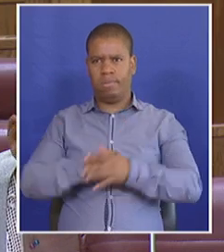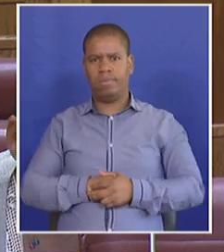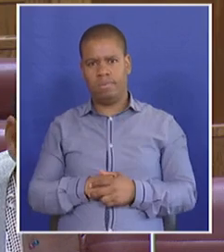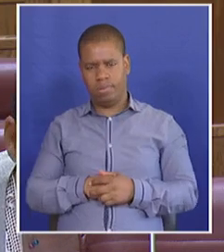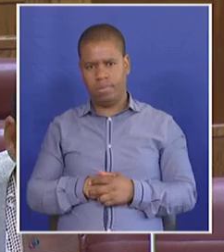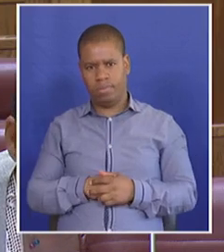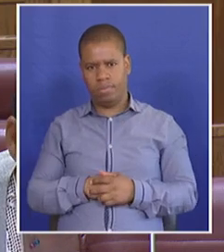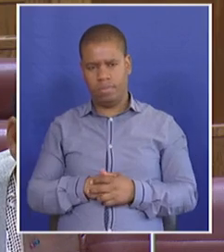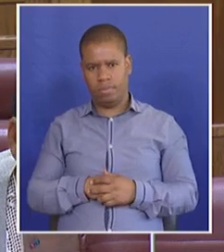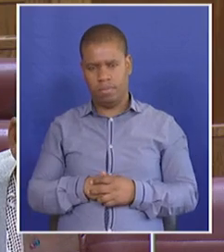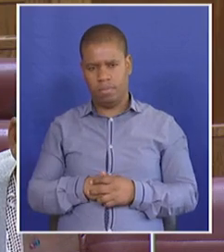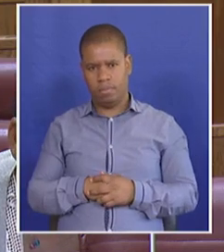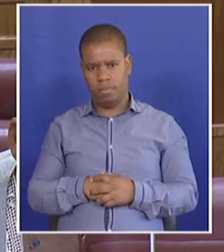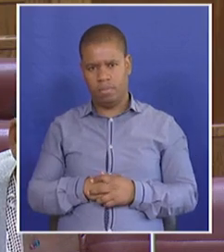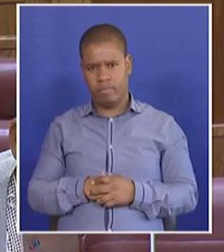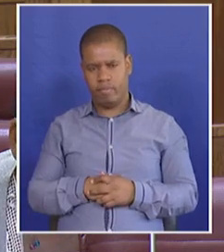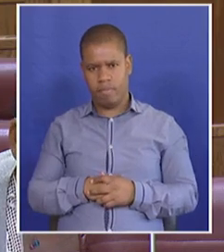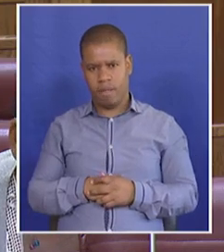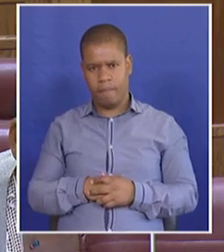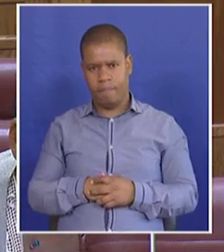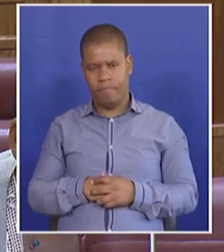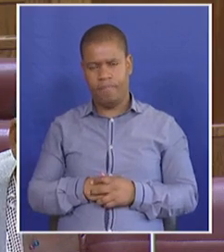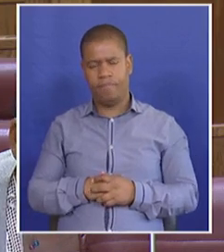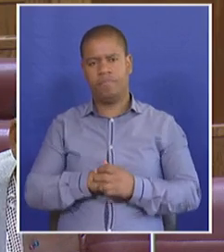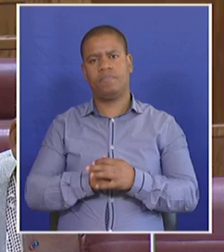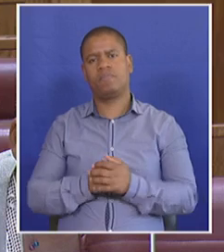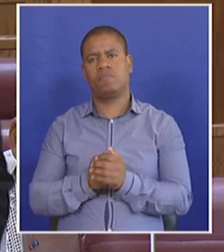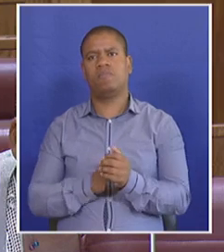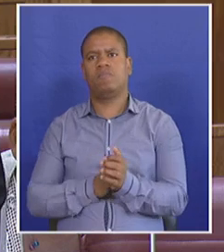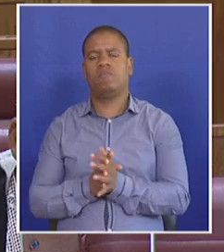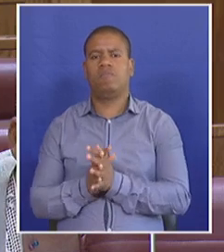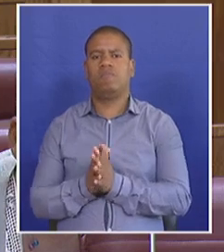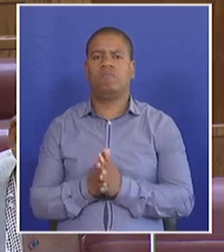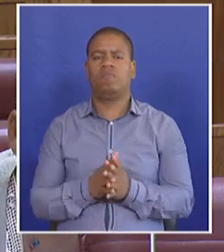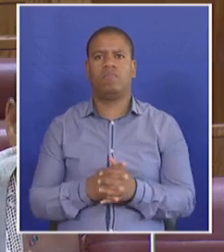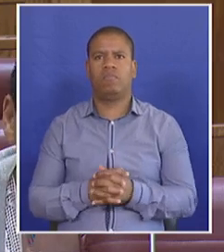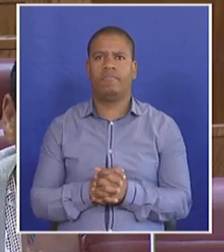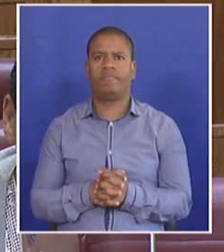members in the chamber here. But